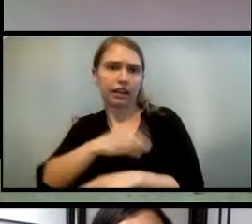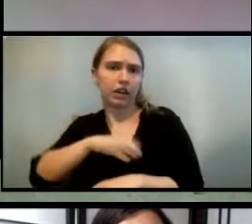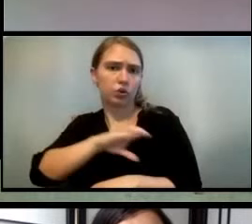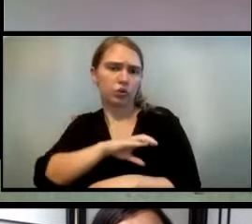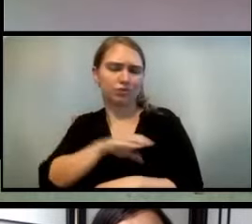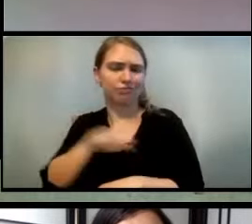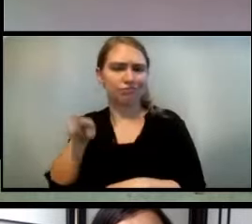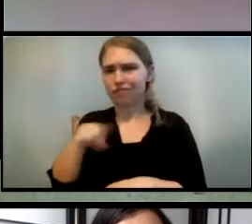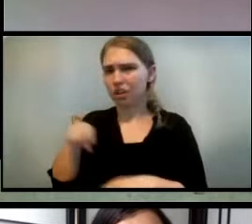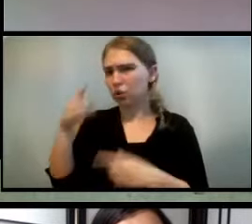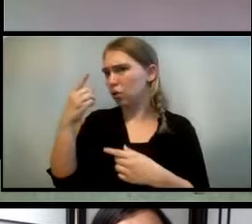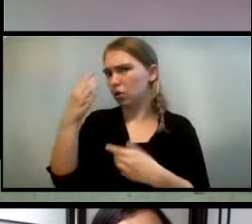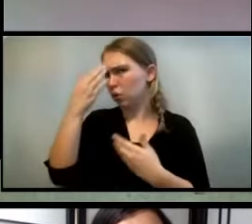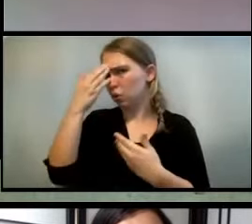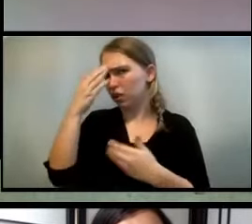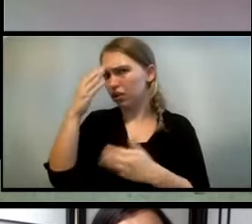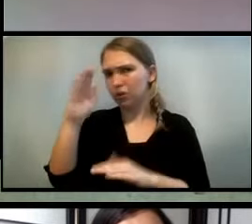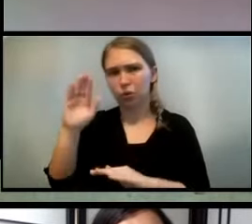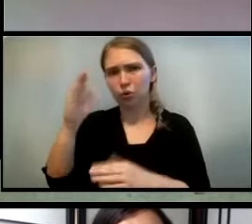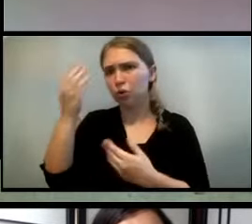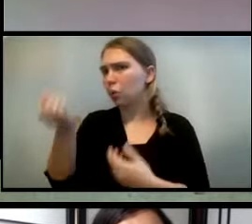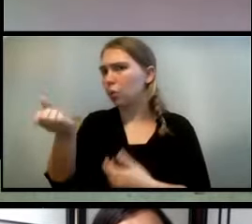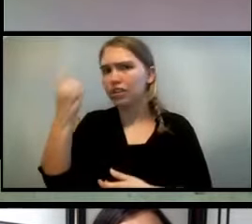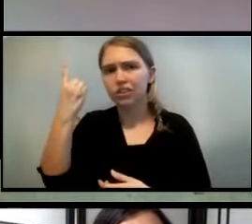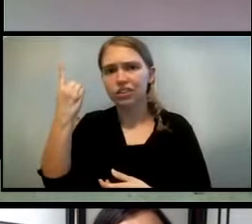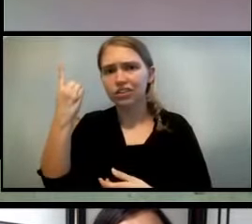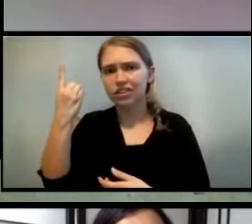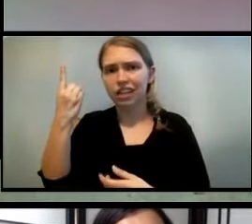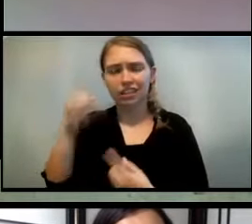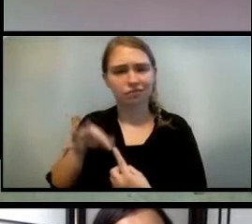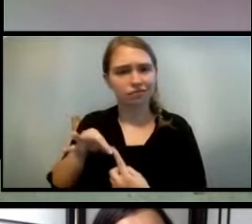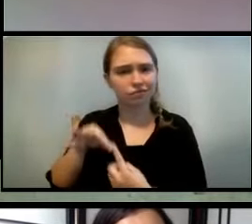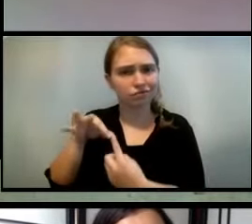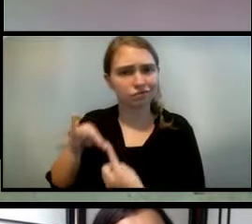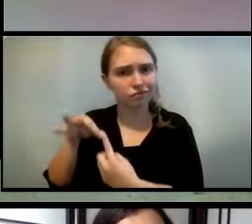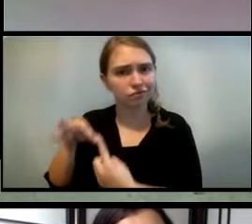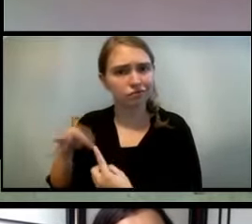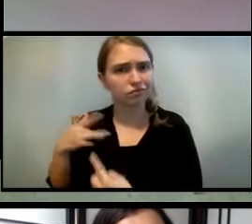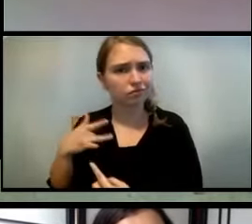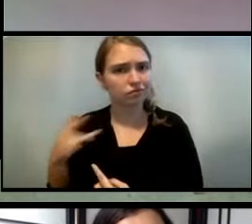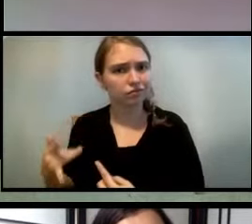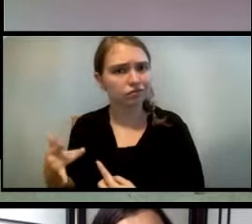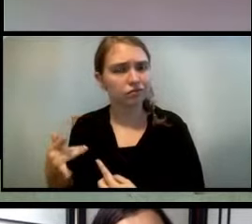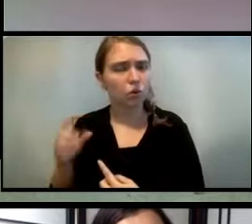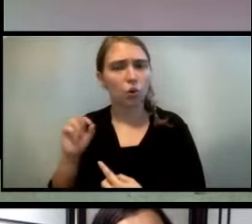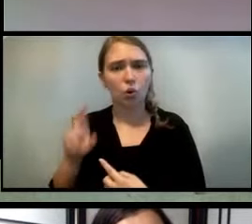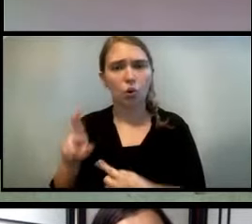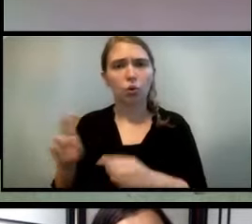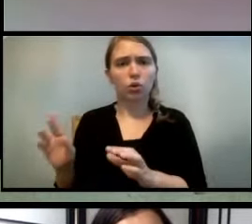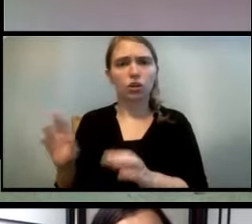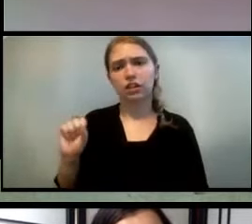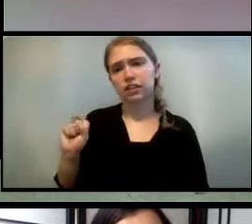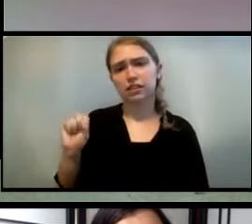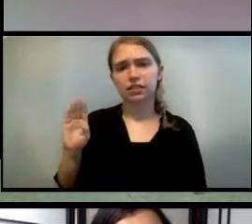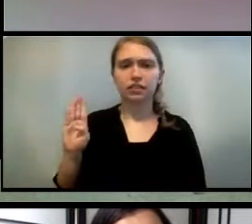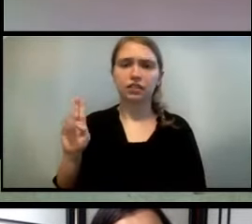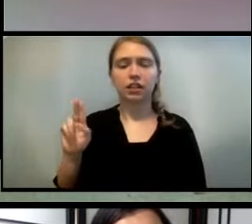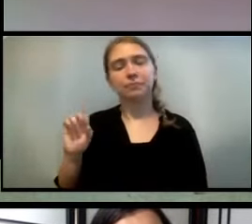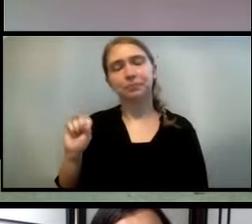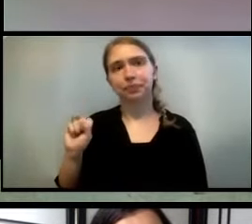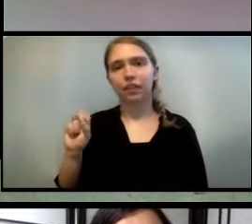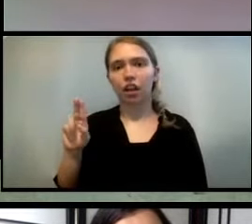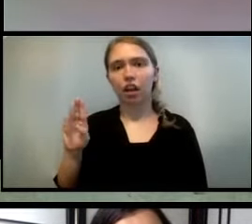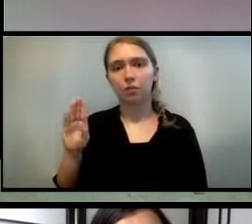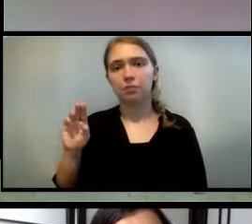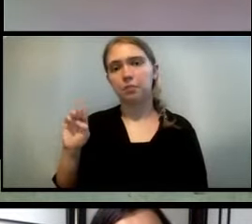the nuances and the subtleties. And they think, if I just do it, it will work out.